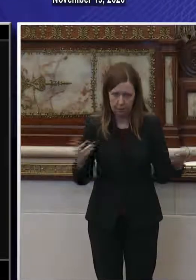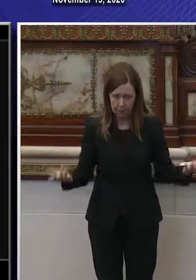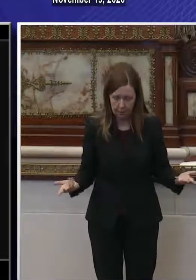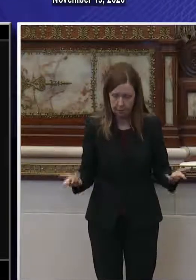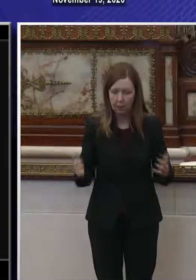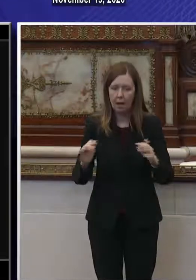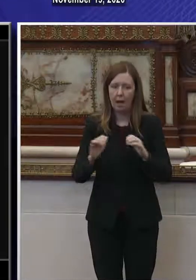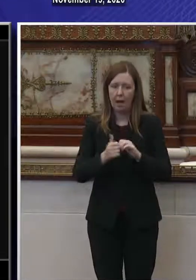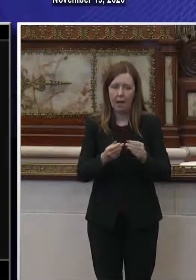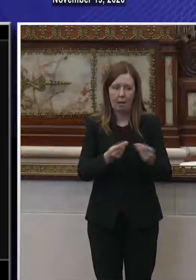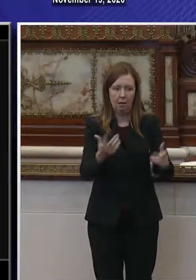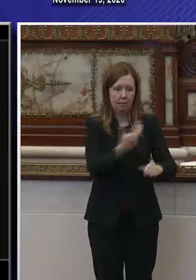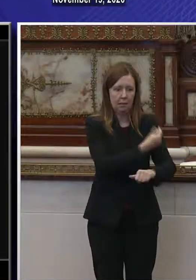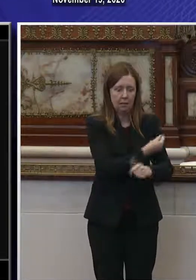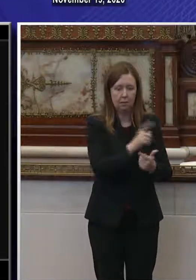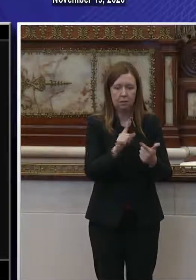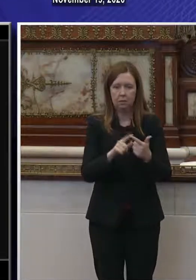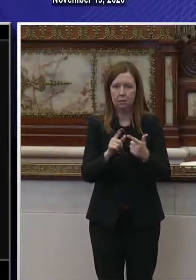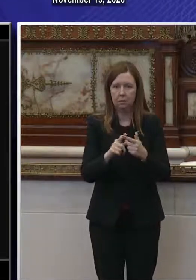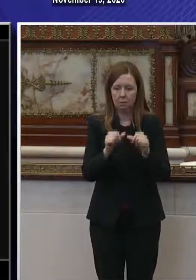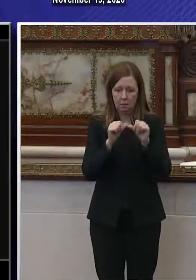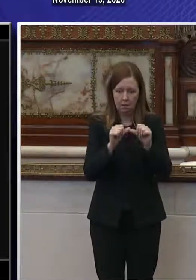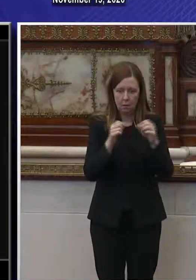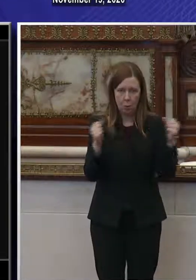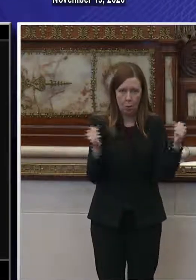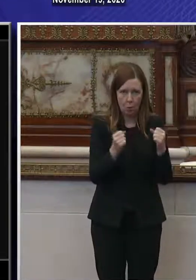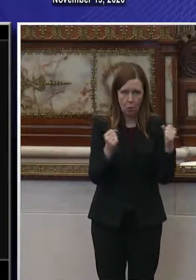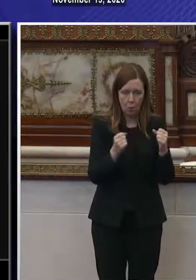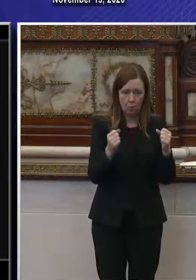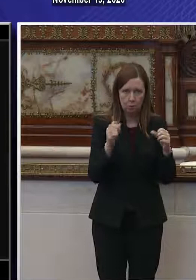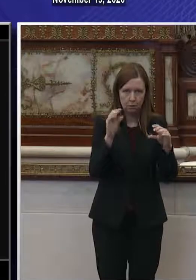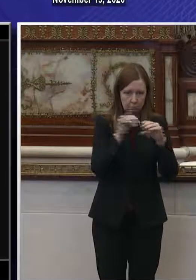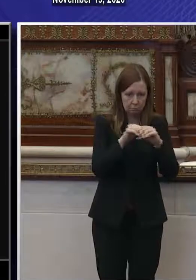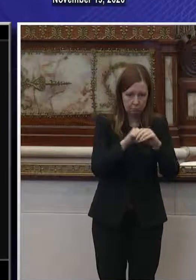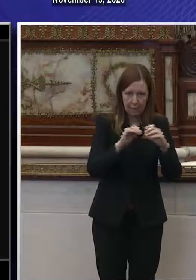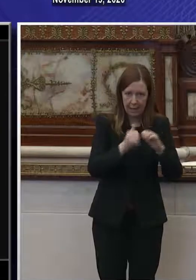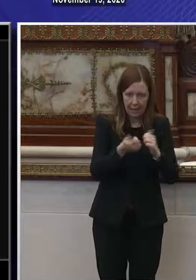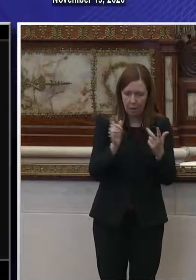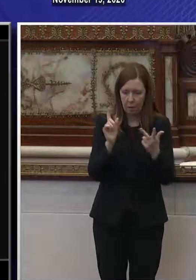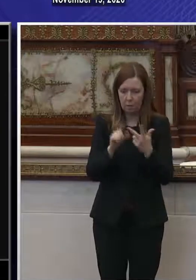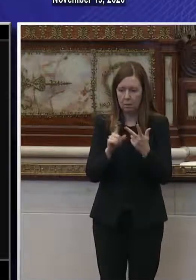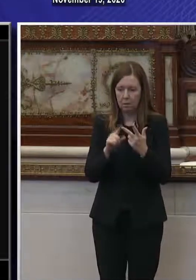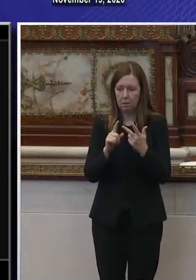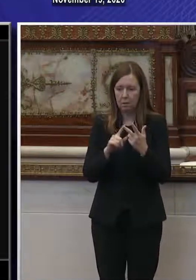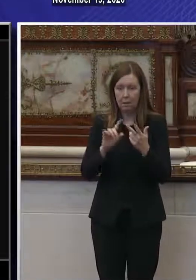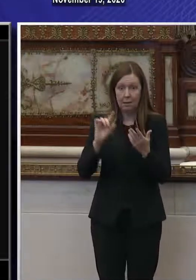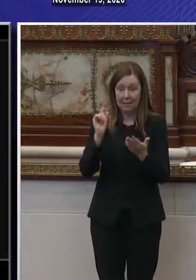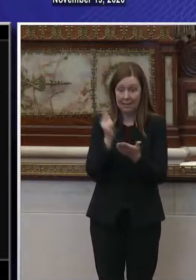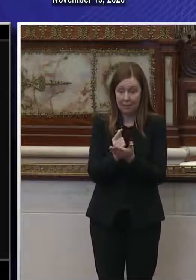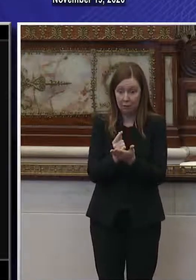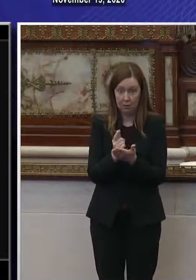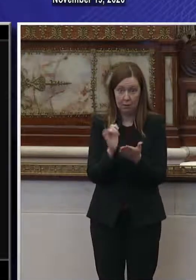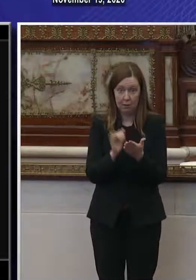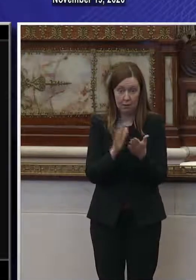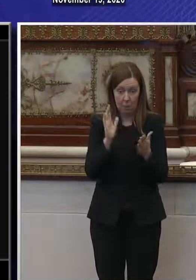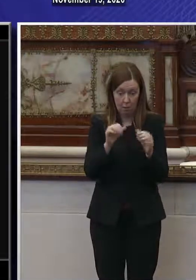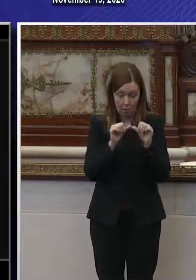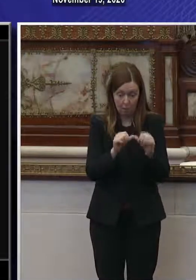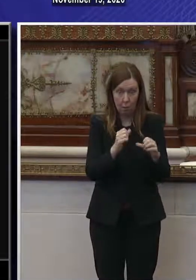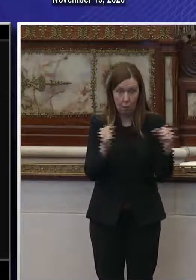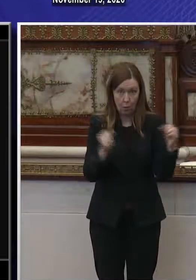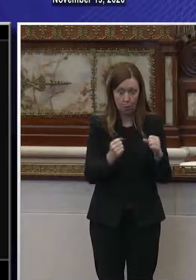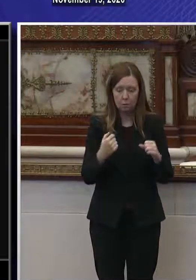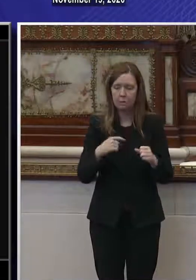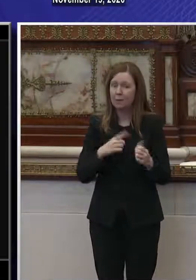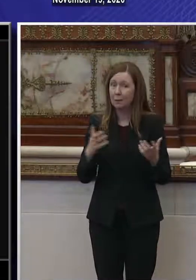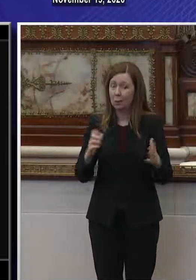this? How can we maintain the cold storage and guarantee that that's the case? Obviously, we